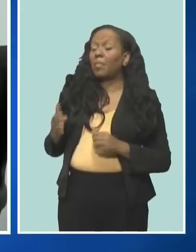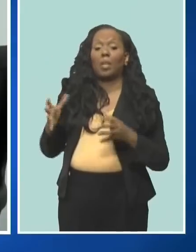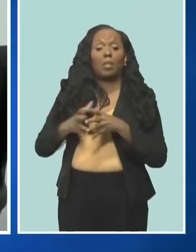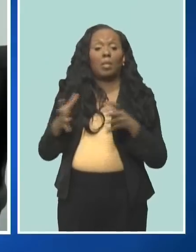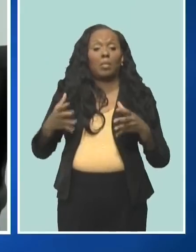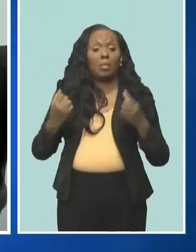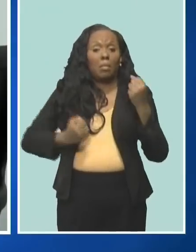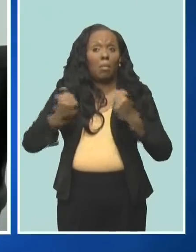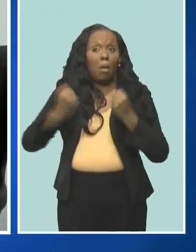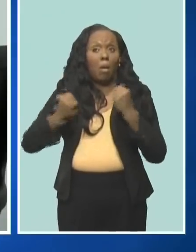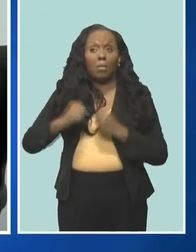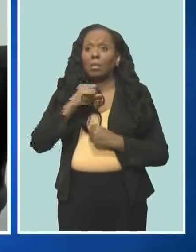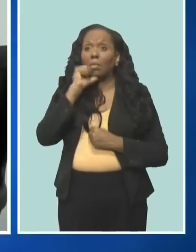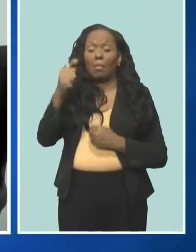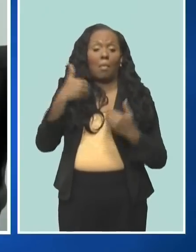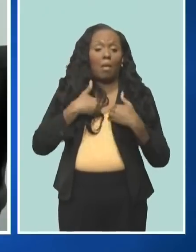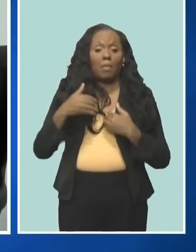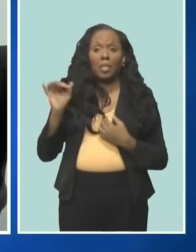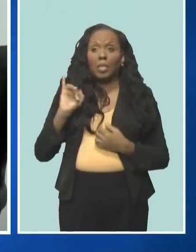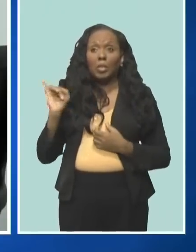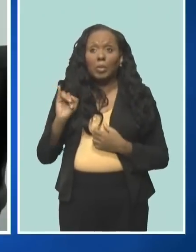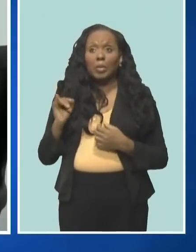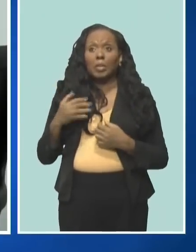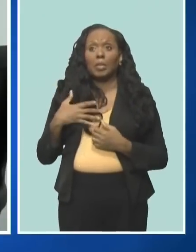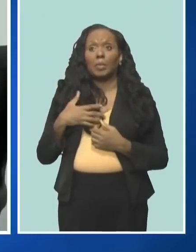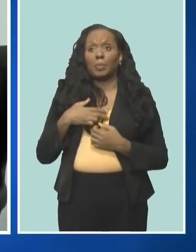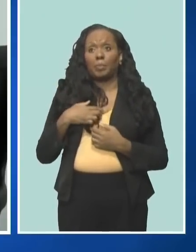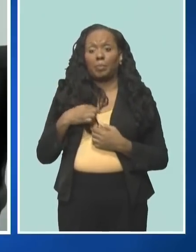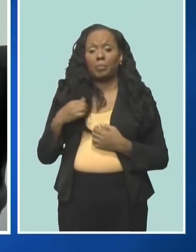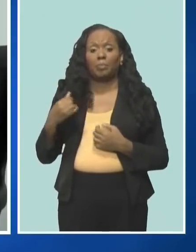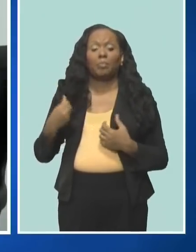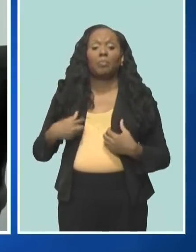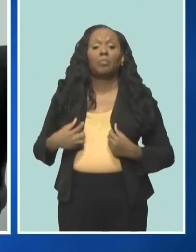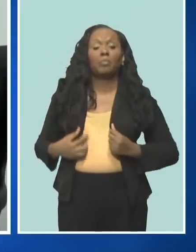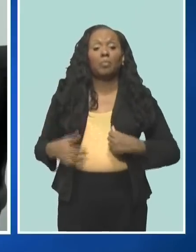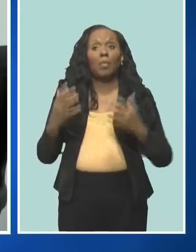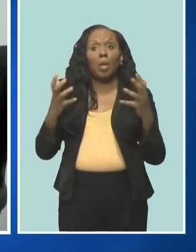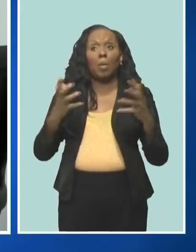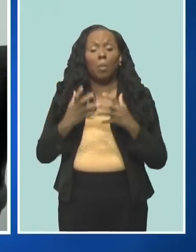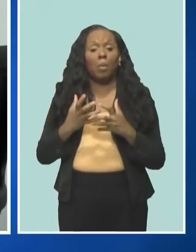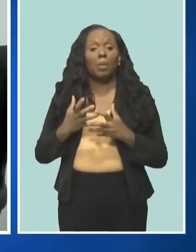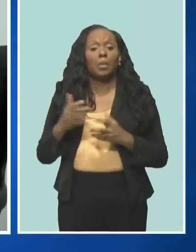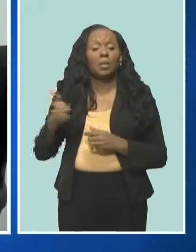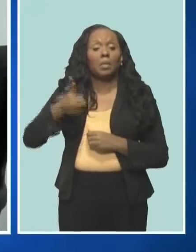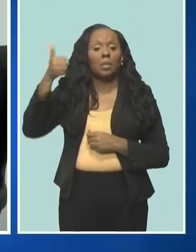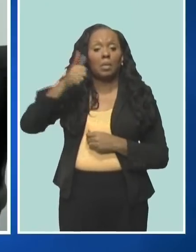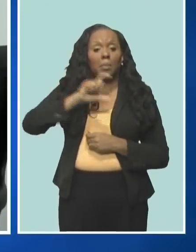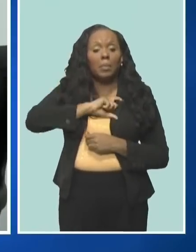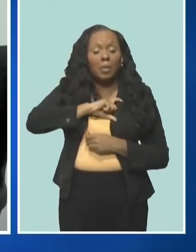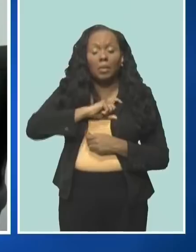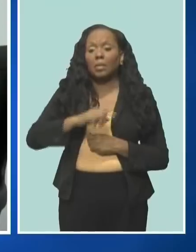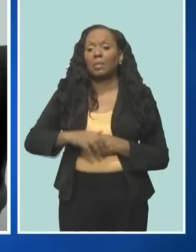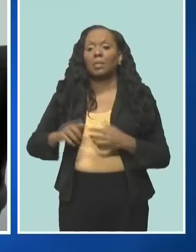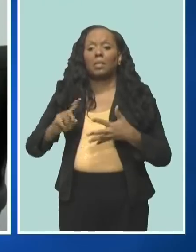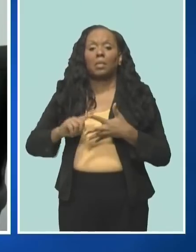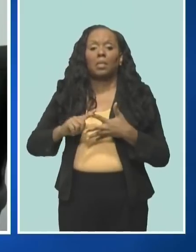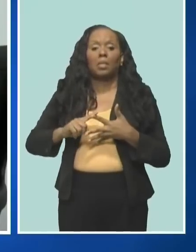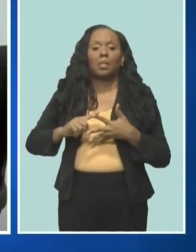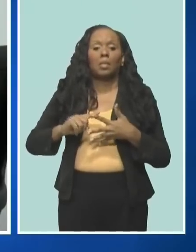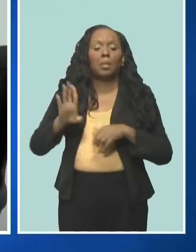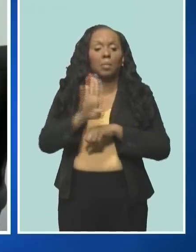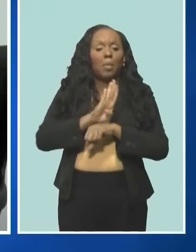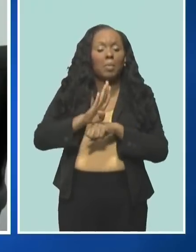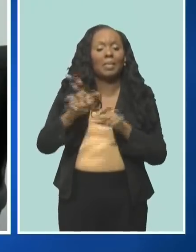on the road, we want to encourage the Commissioner of Police, License Authority, and so